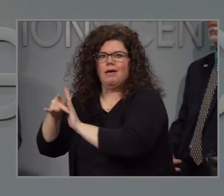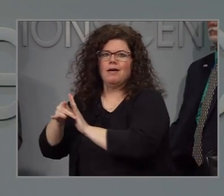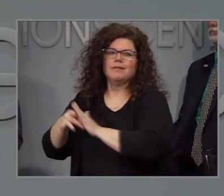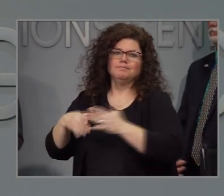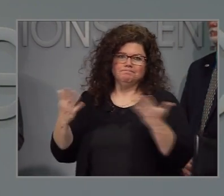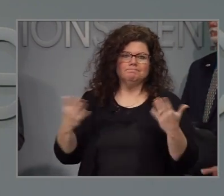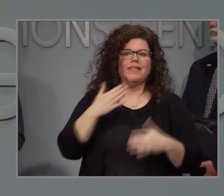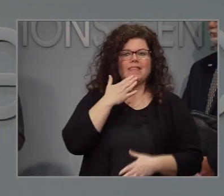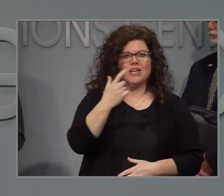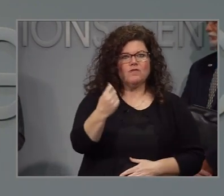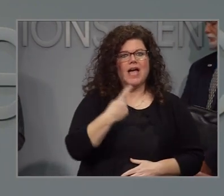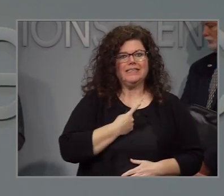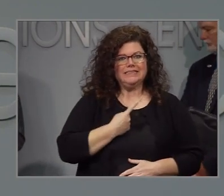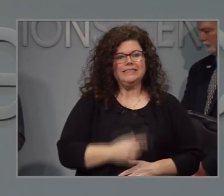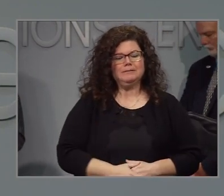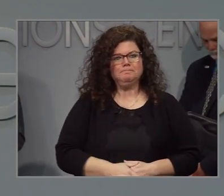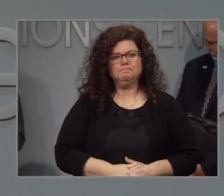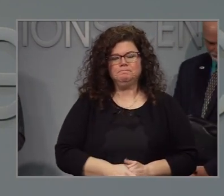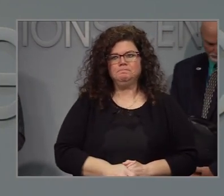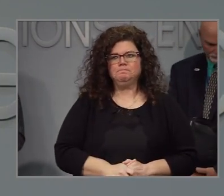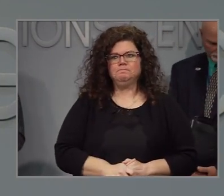question.